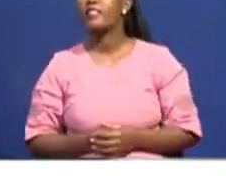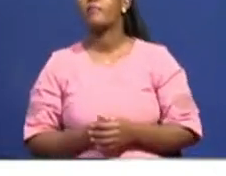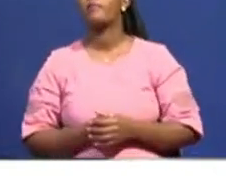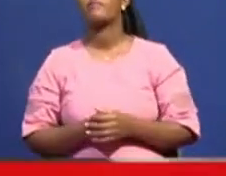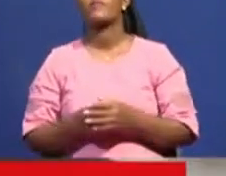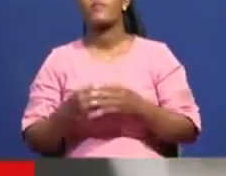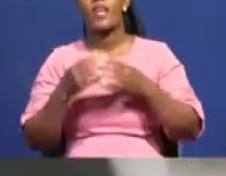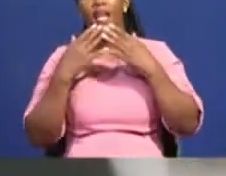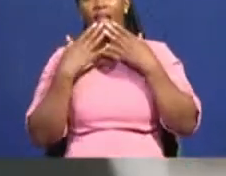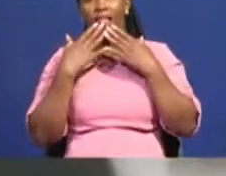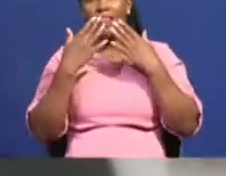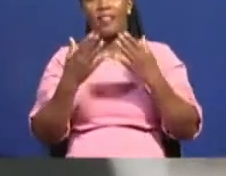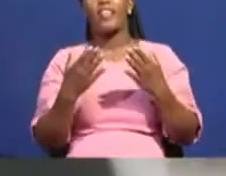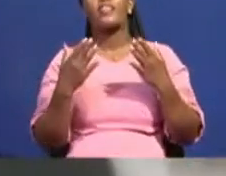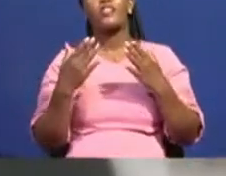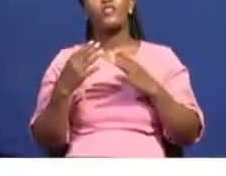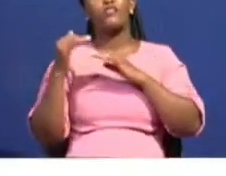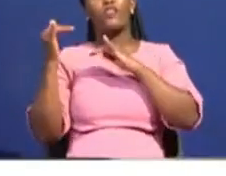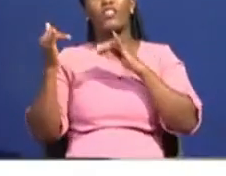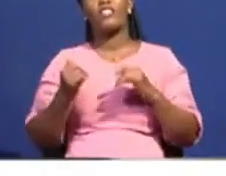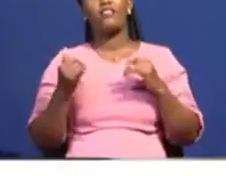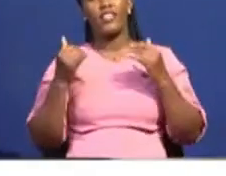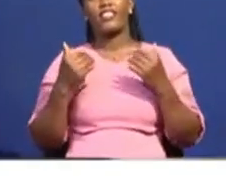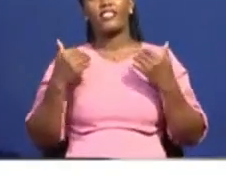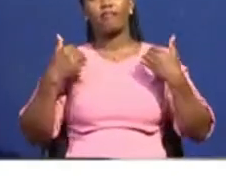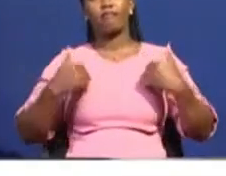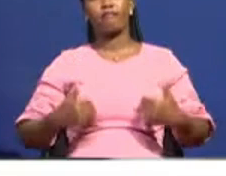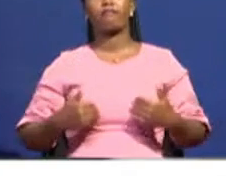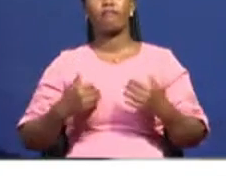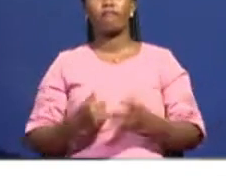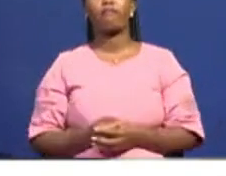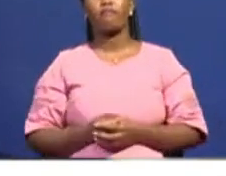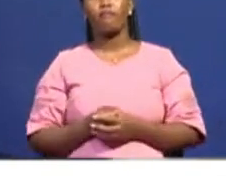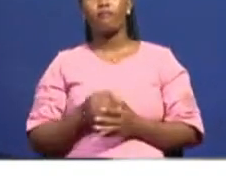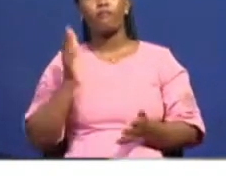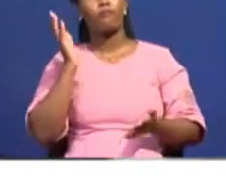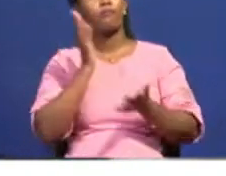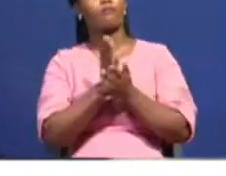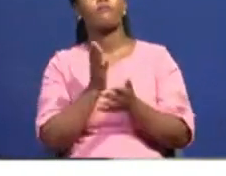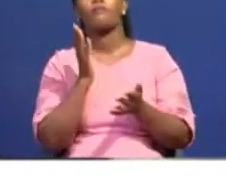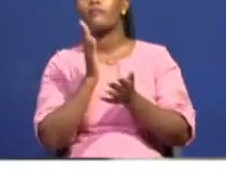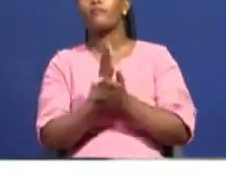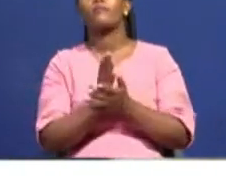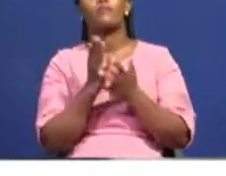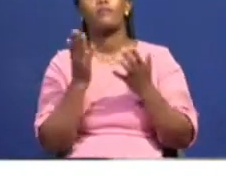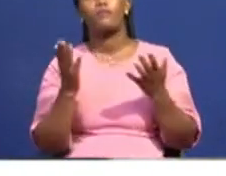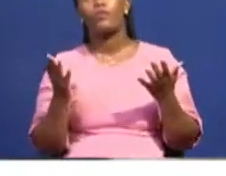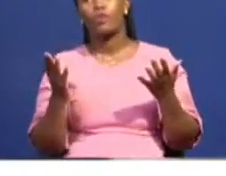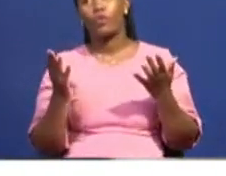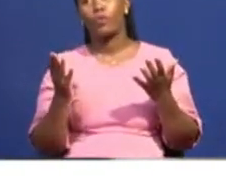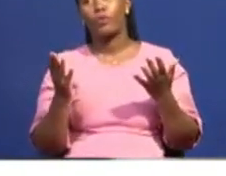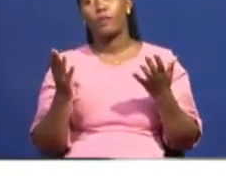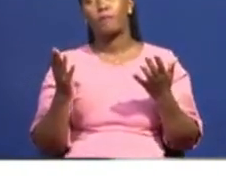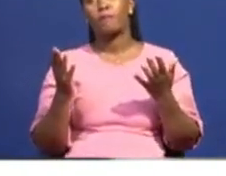for having us, for having me today. Yes. It is true that in